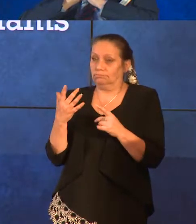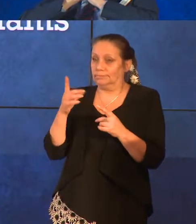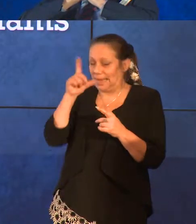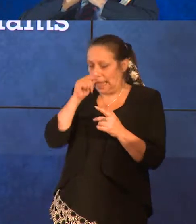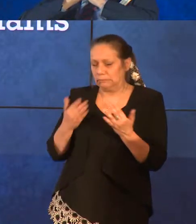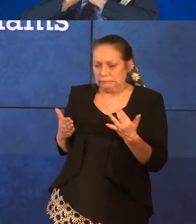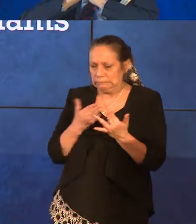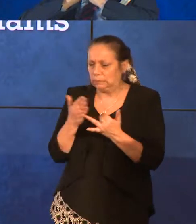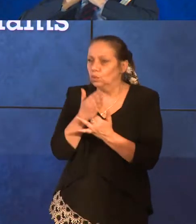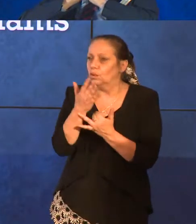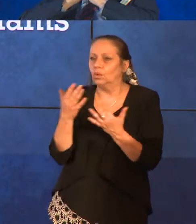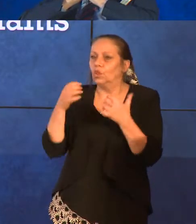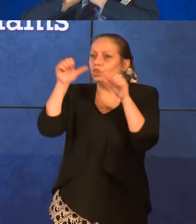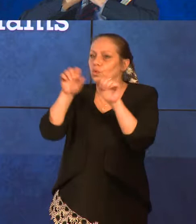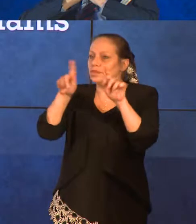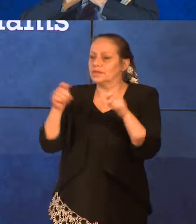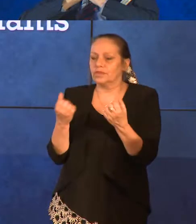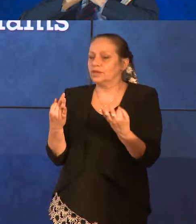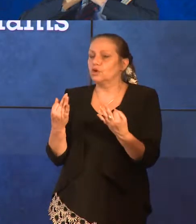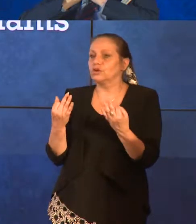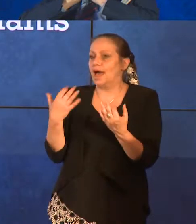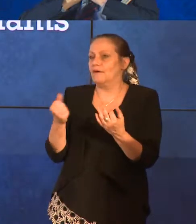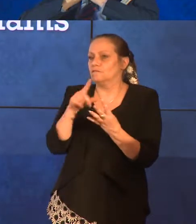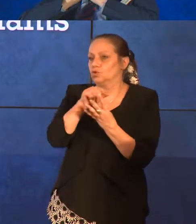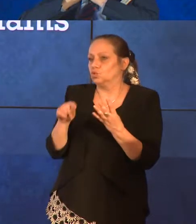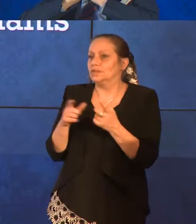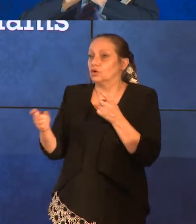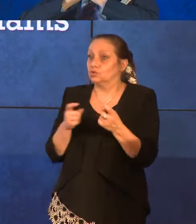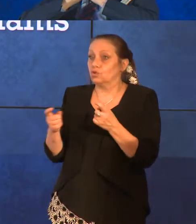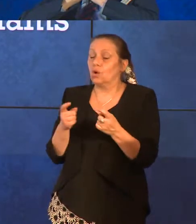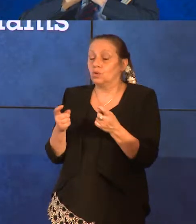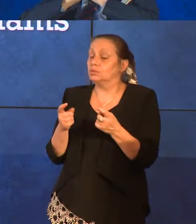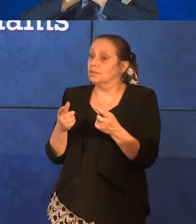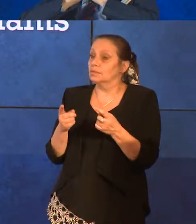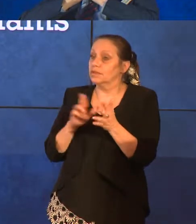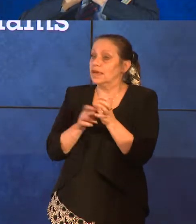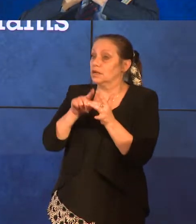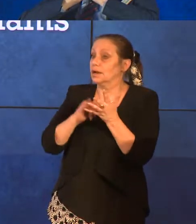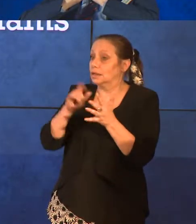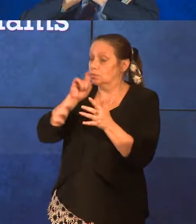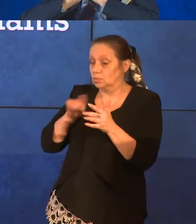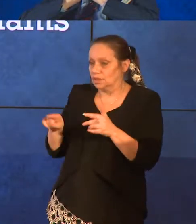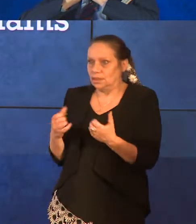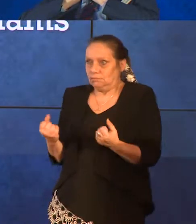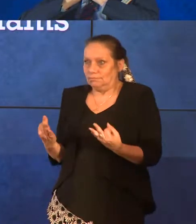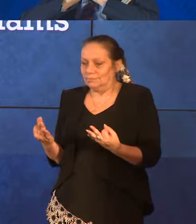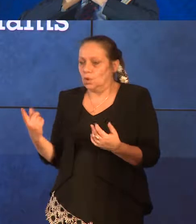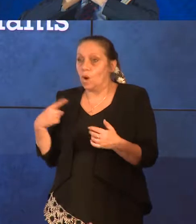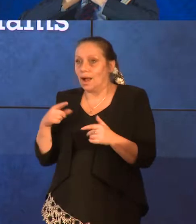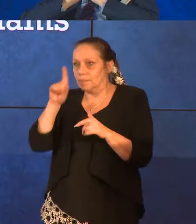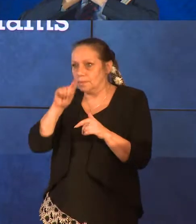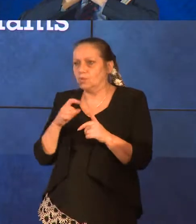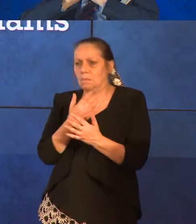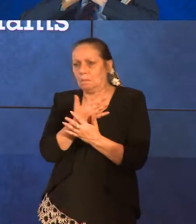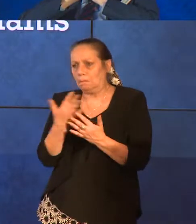getting the benefits of choice and control that the NDIS promises. And this can be particularly the case for people interacting with